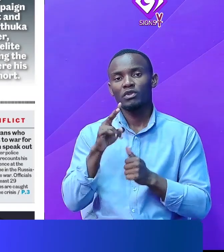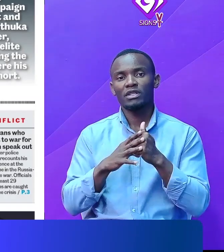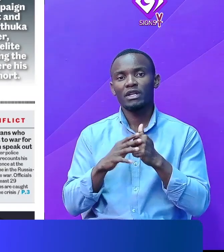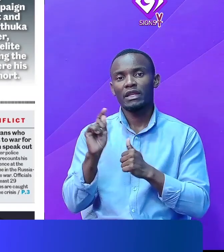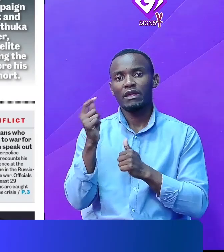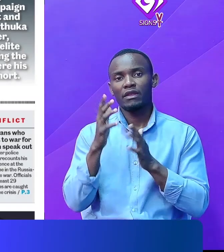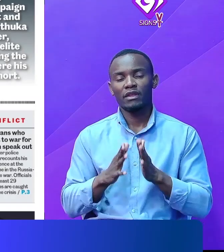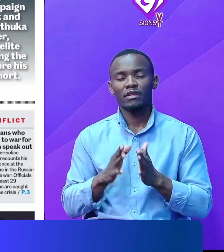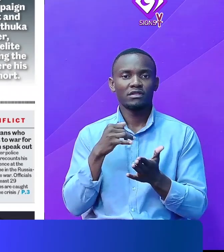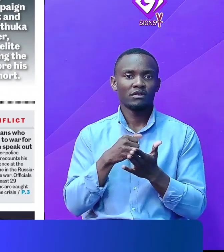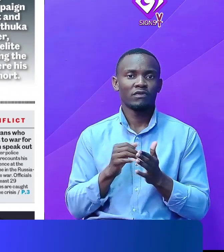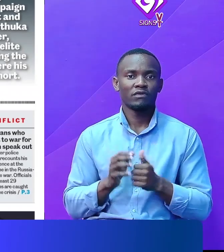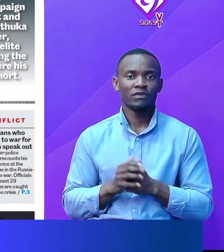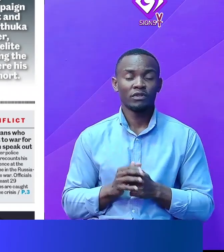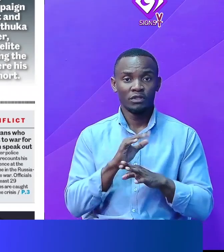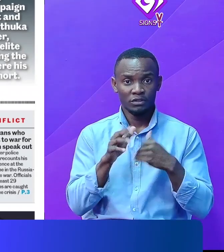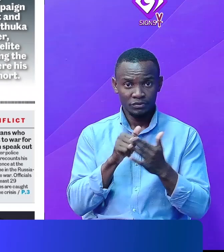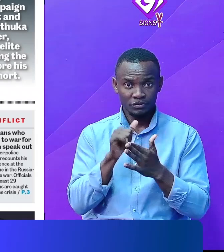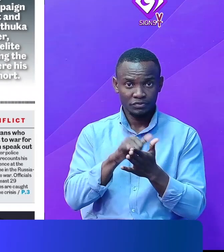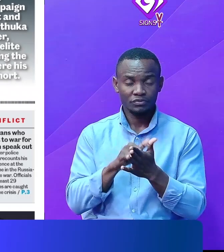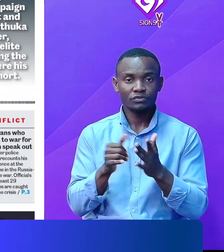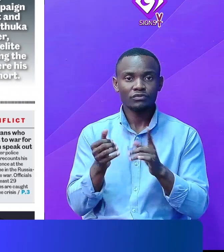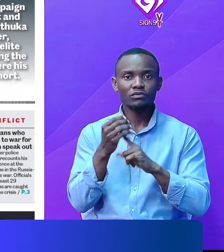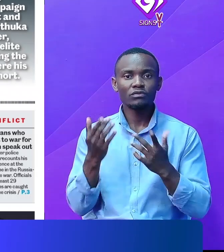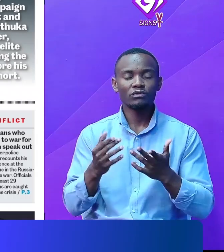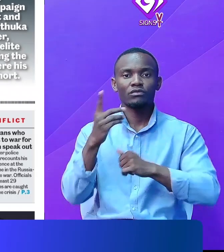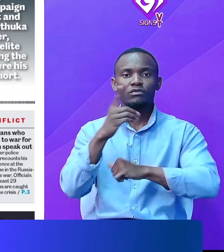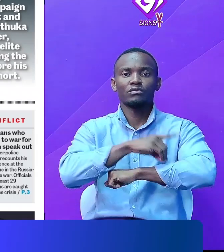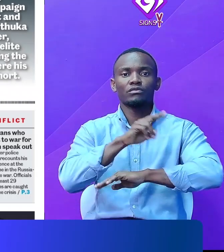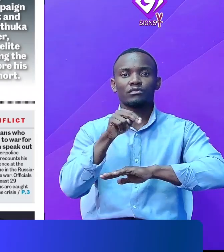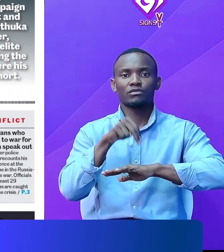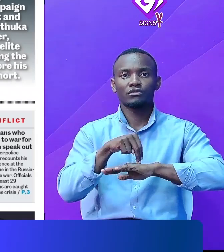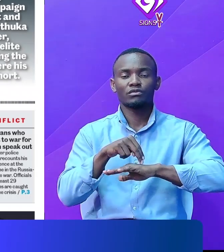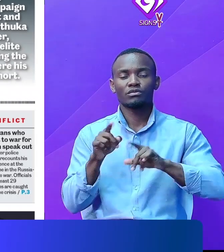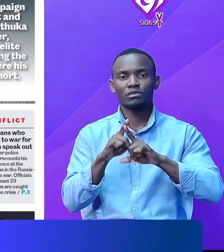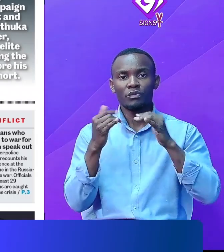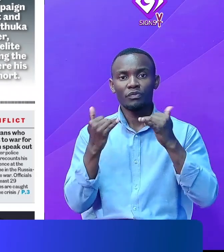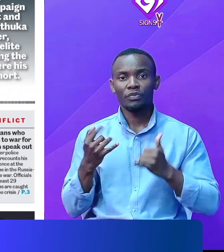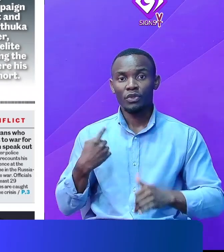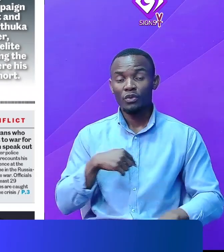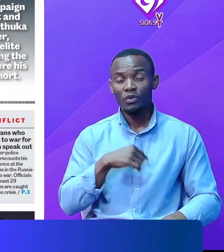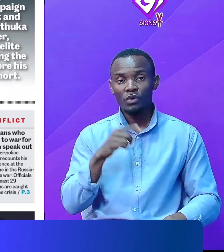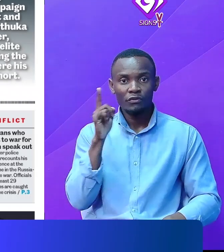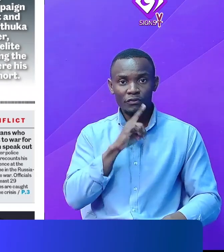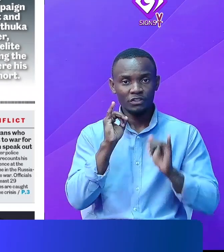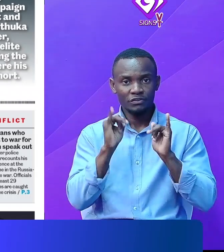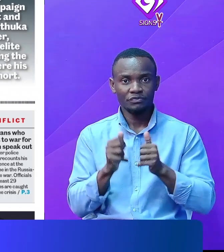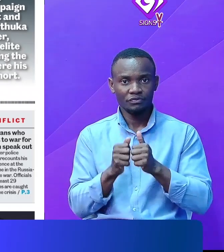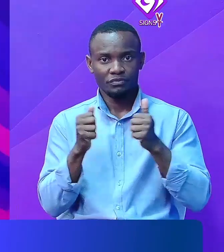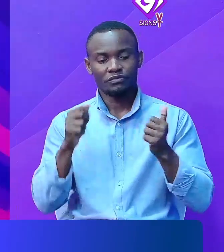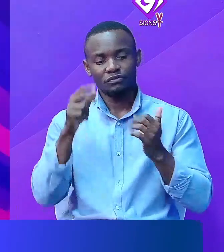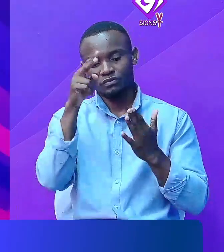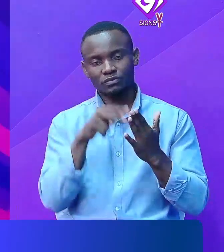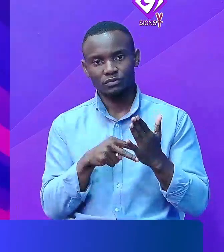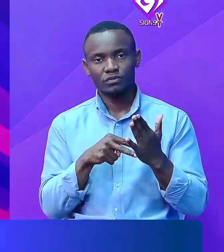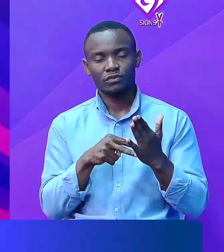right. That is a story that you'll find in the Daily Nation this morning. And that brings us about to the end of the stories that are making headlines